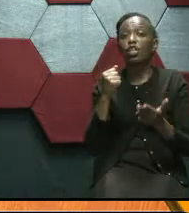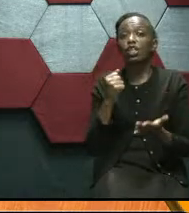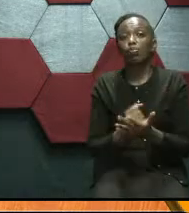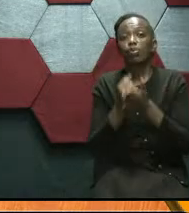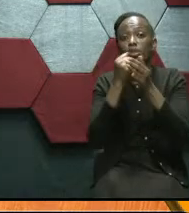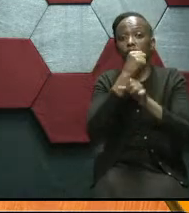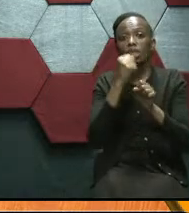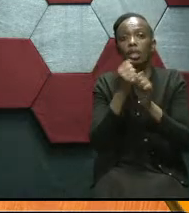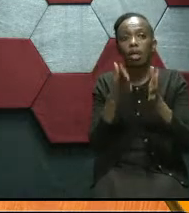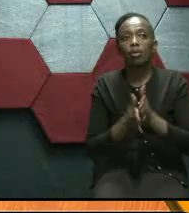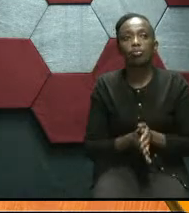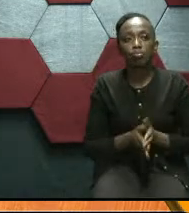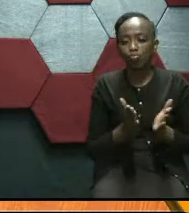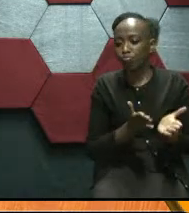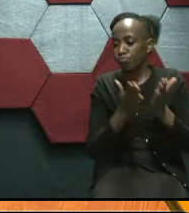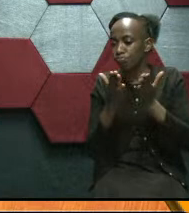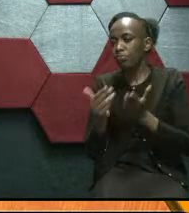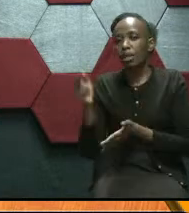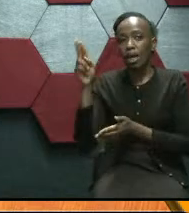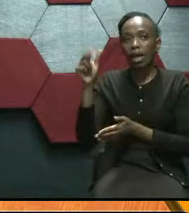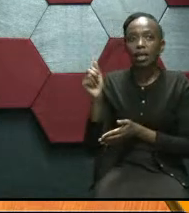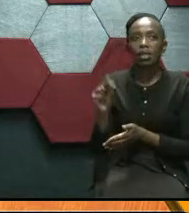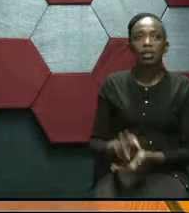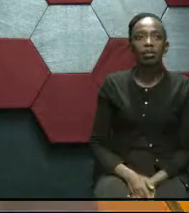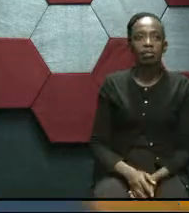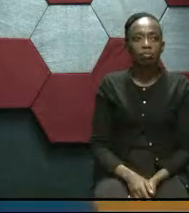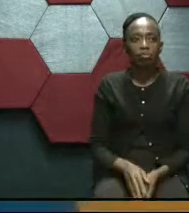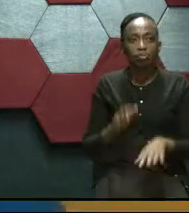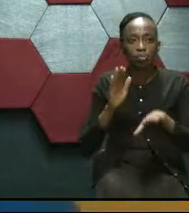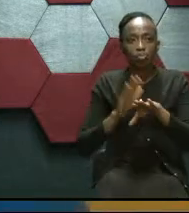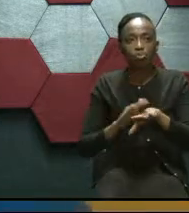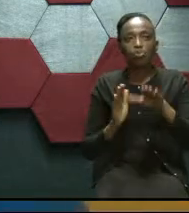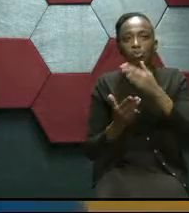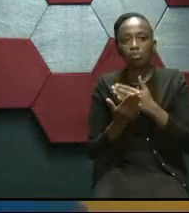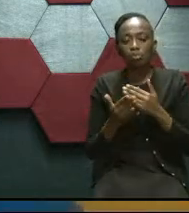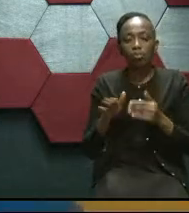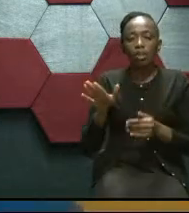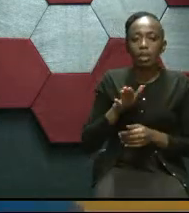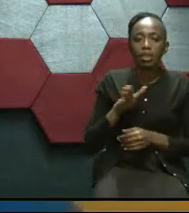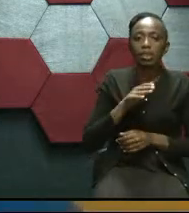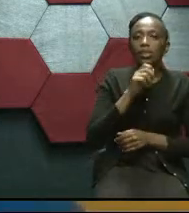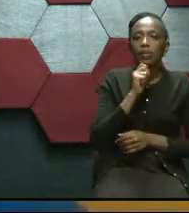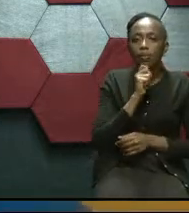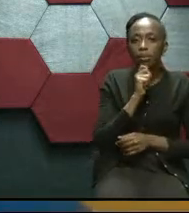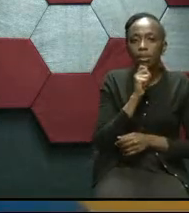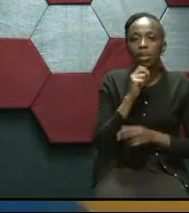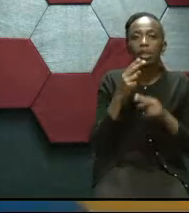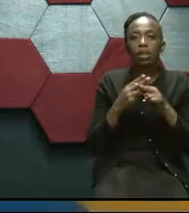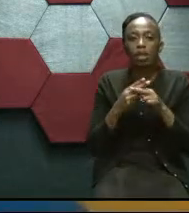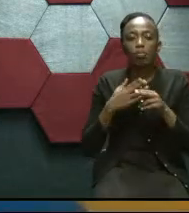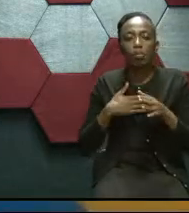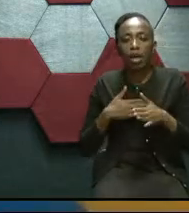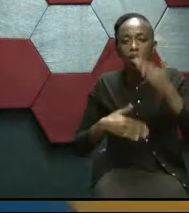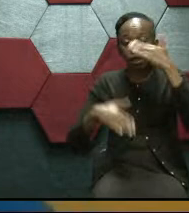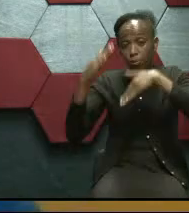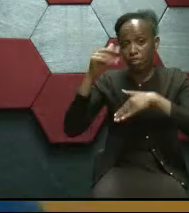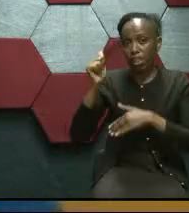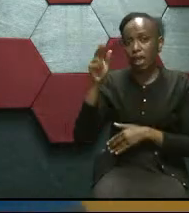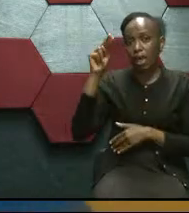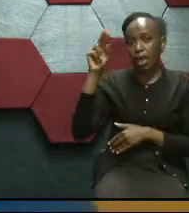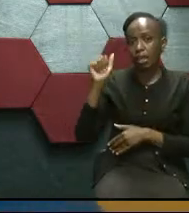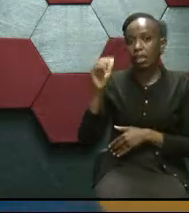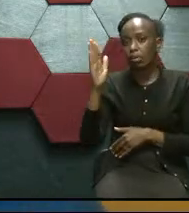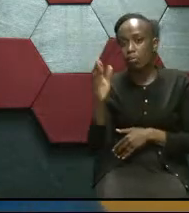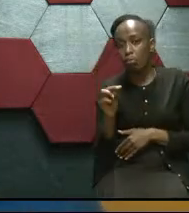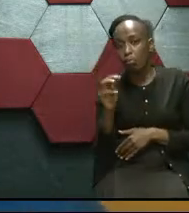year. Over to you, Prof. Anne. Good morning, ladies and gentlemen. My name is Professor Anne Muigai from the